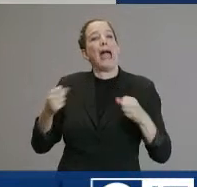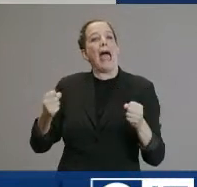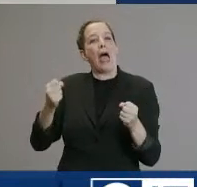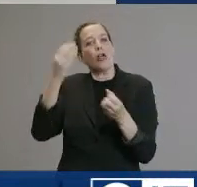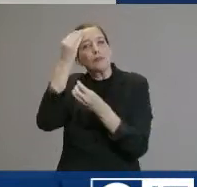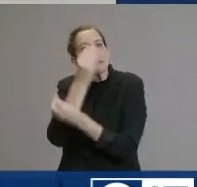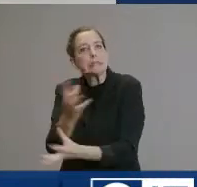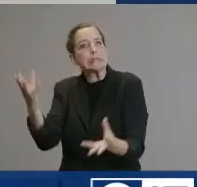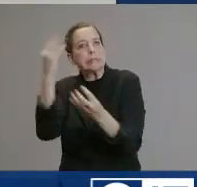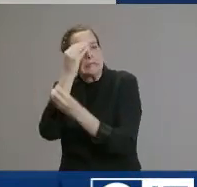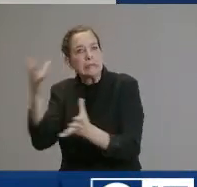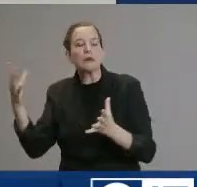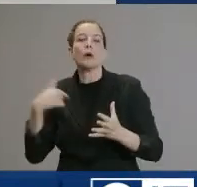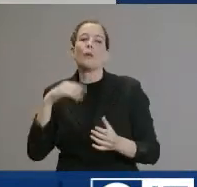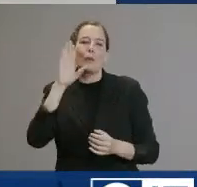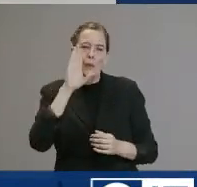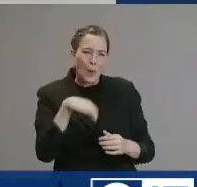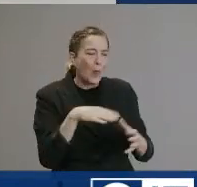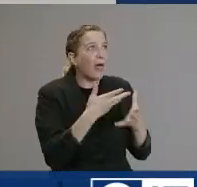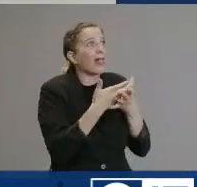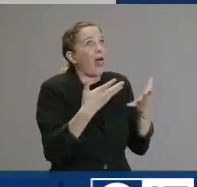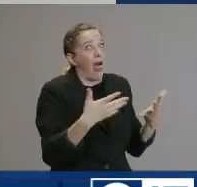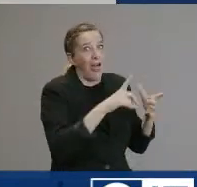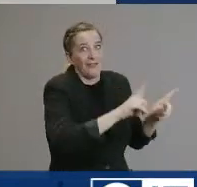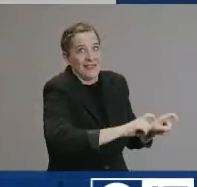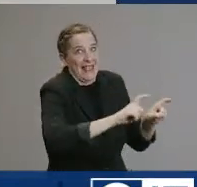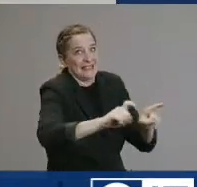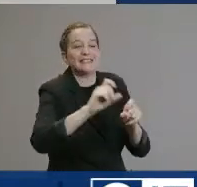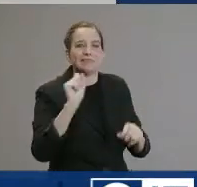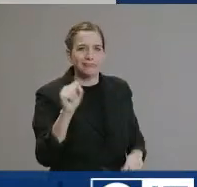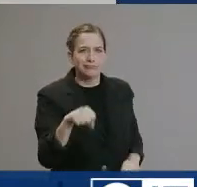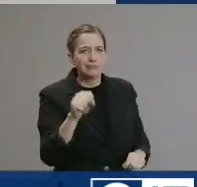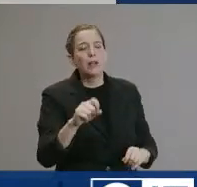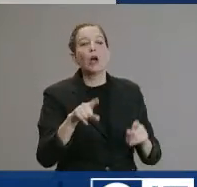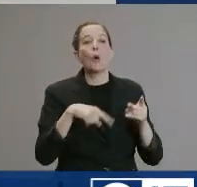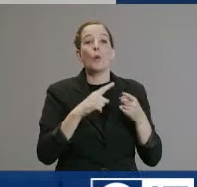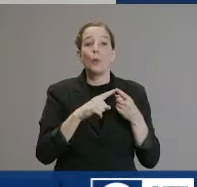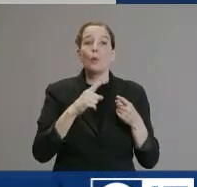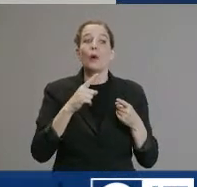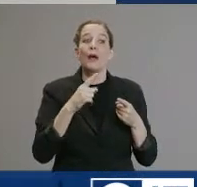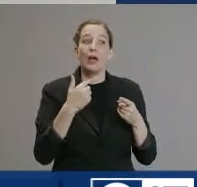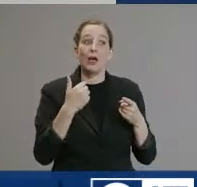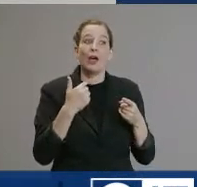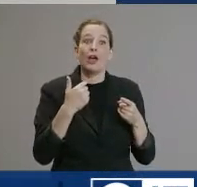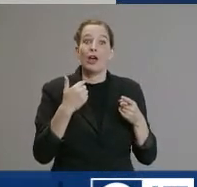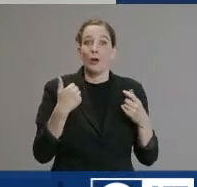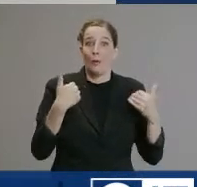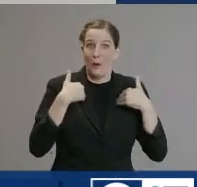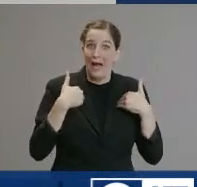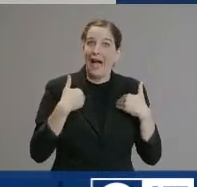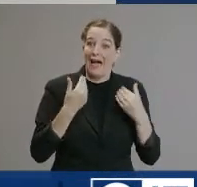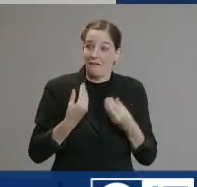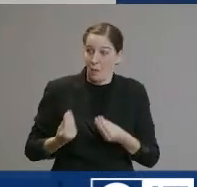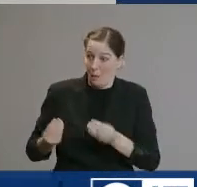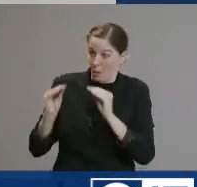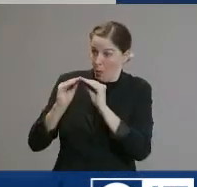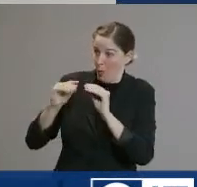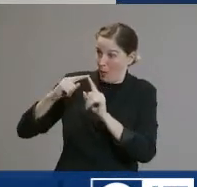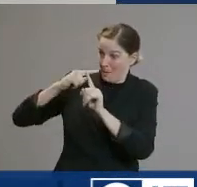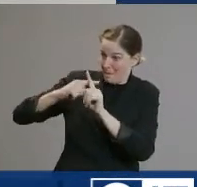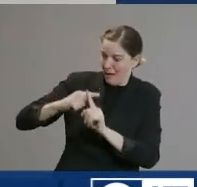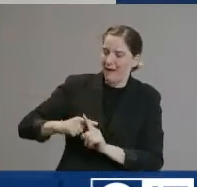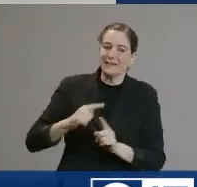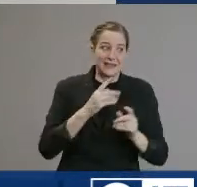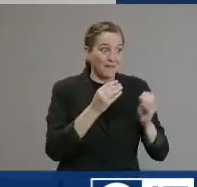on, and when you start to get increased cases, you're going to have a higher percent of those tests come back positive, and those people are